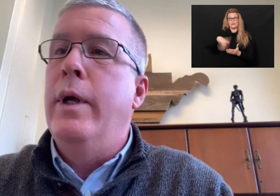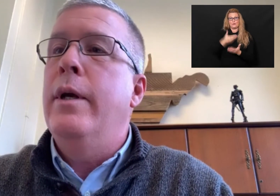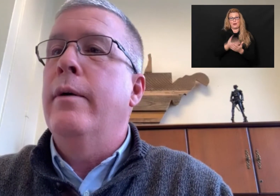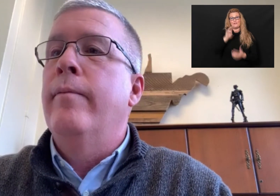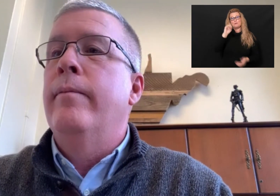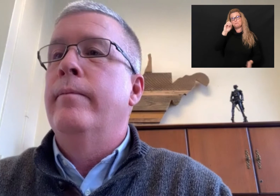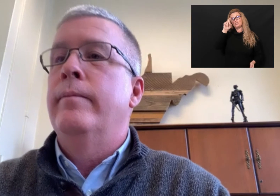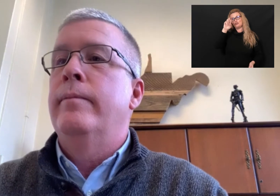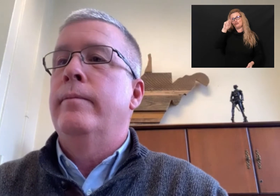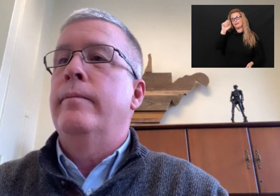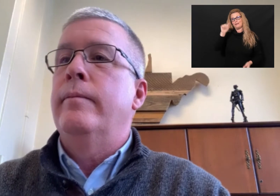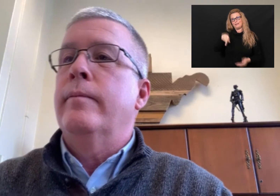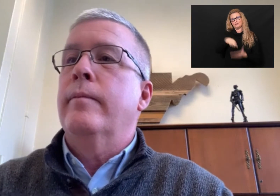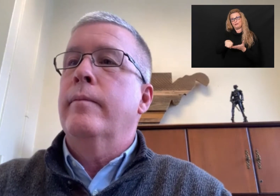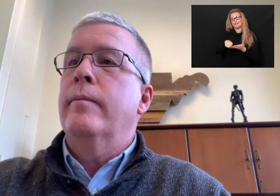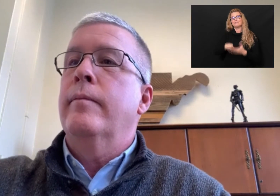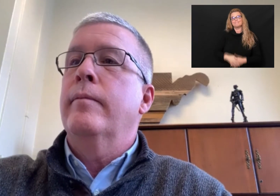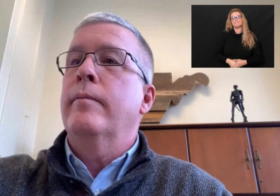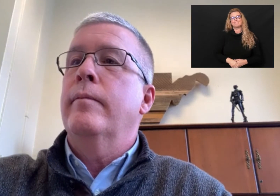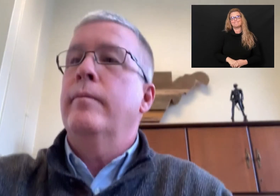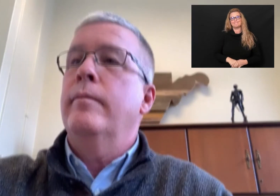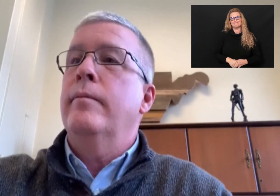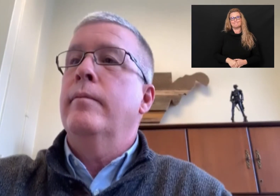this week.